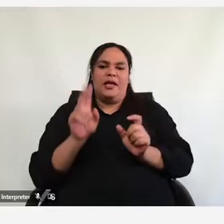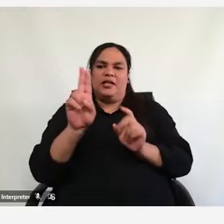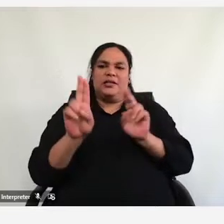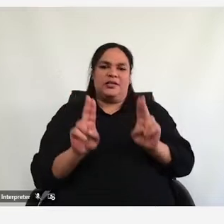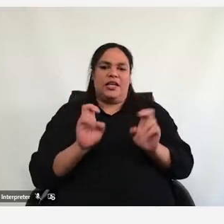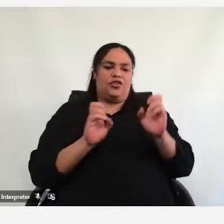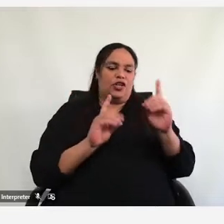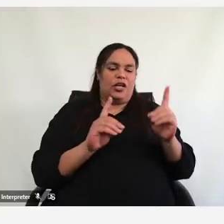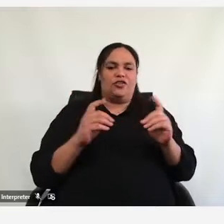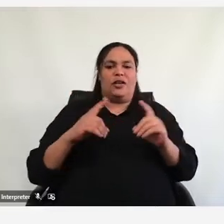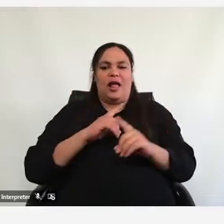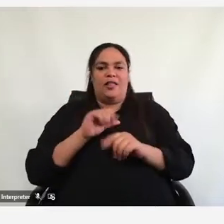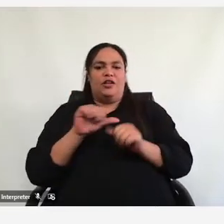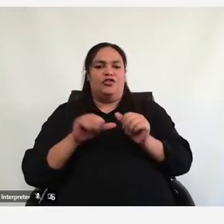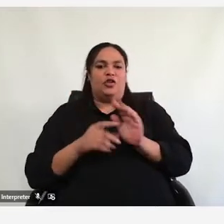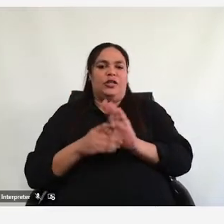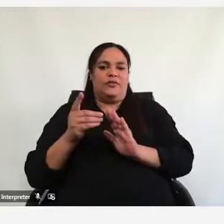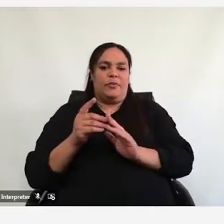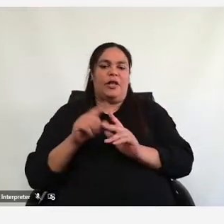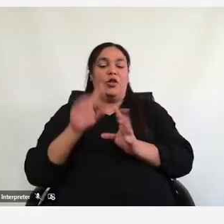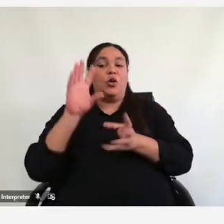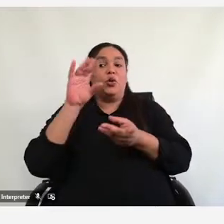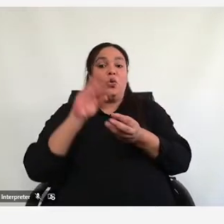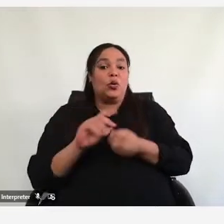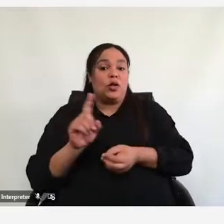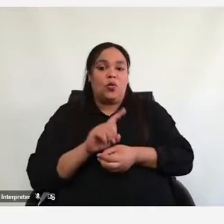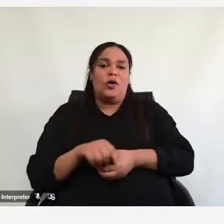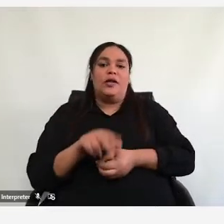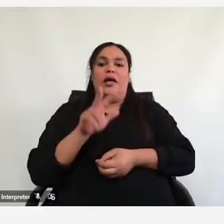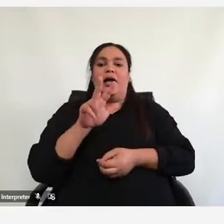education, health, social development, the total is